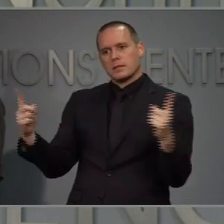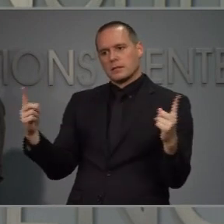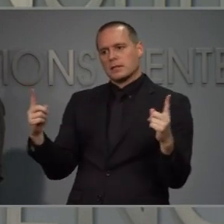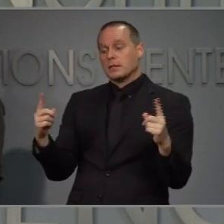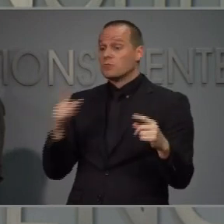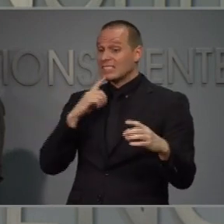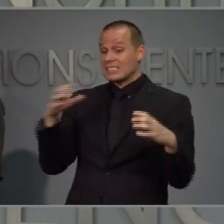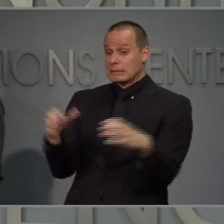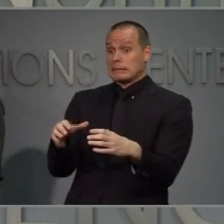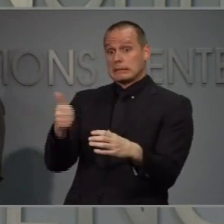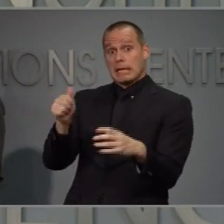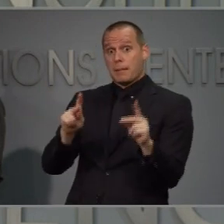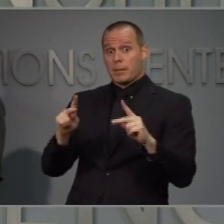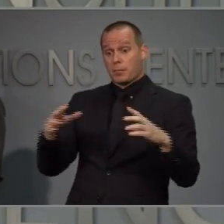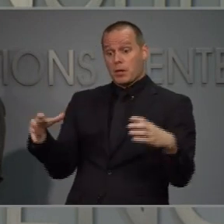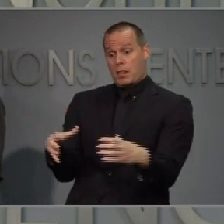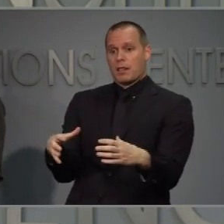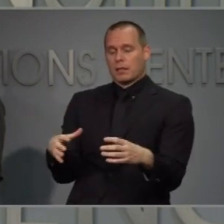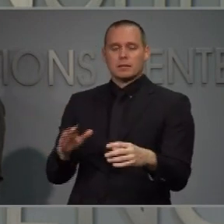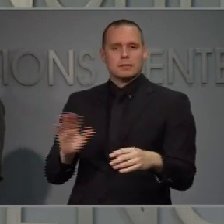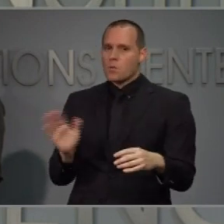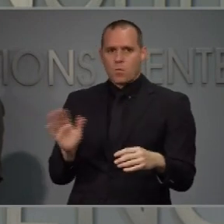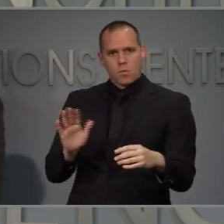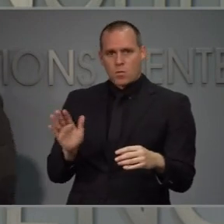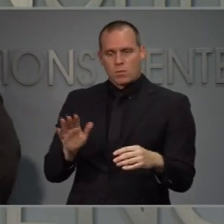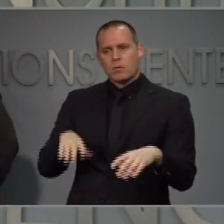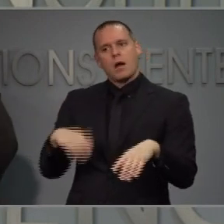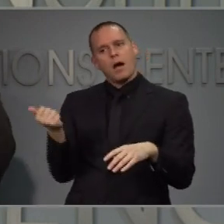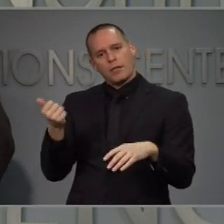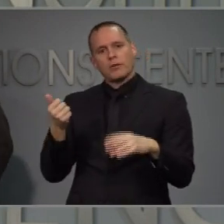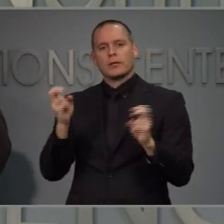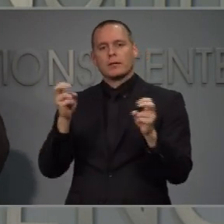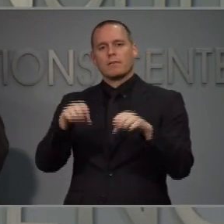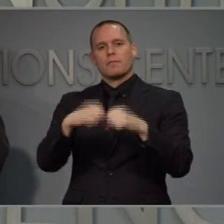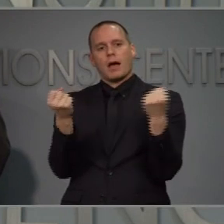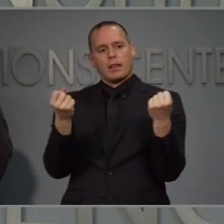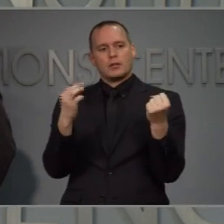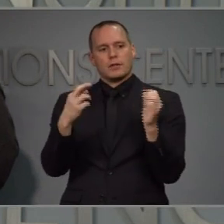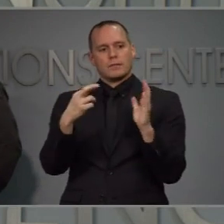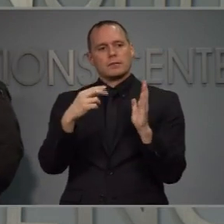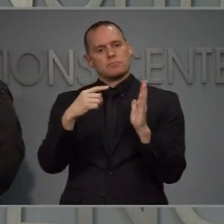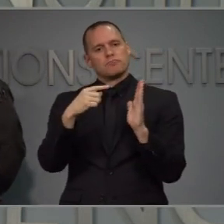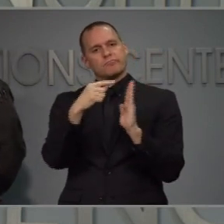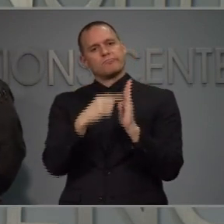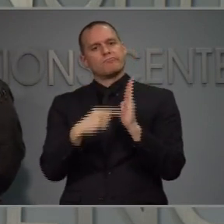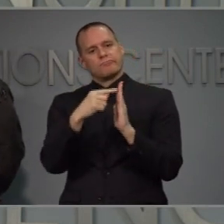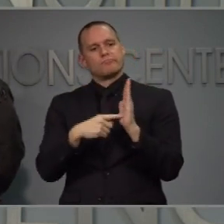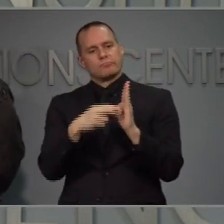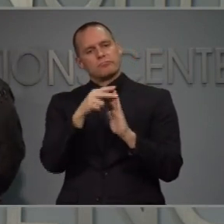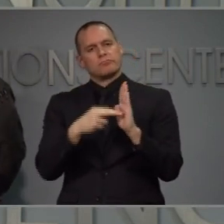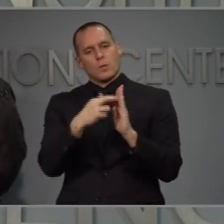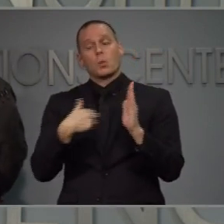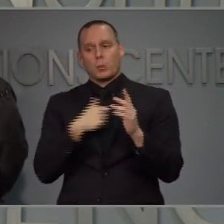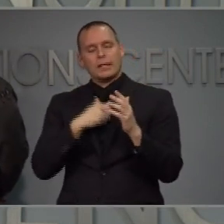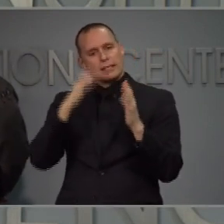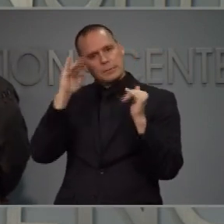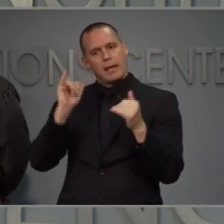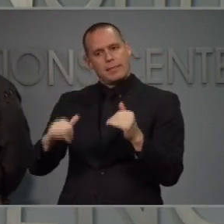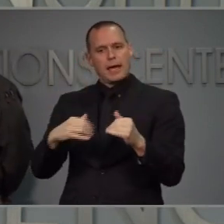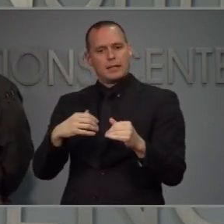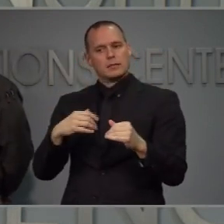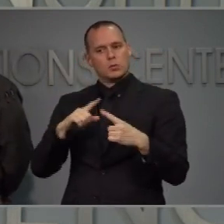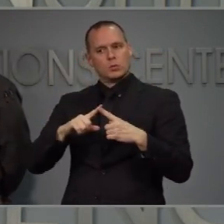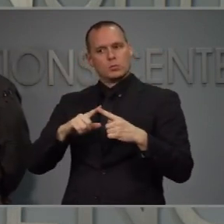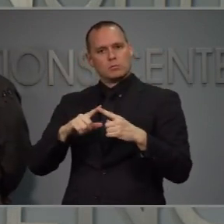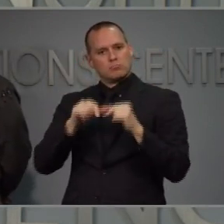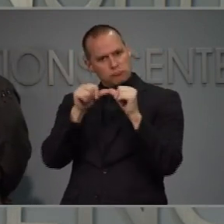people gathered, or other potential violations of the order. And we expect that to continue, and we hope